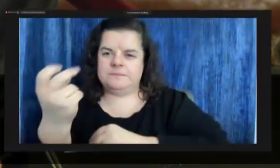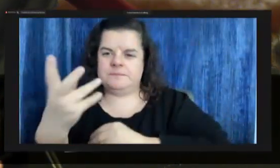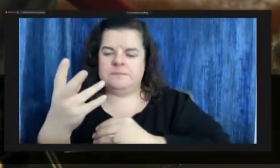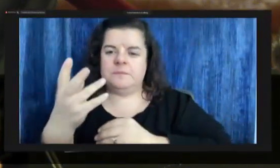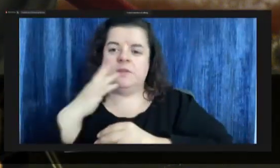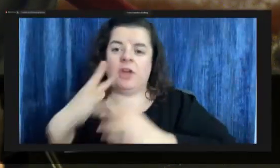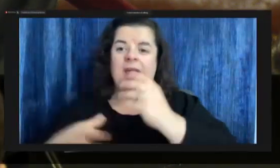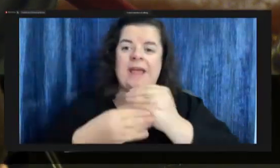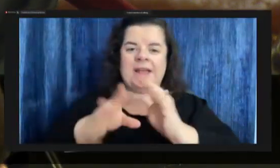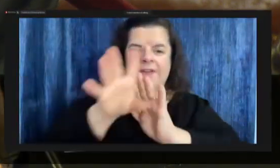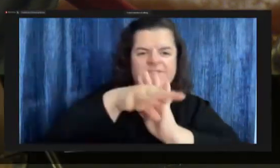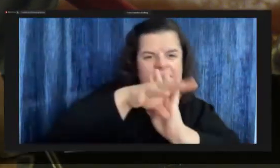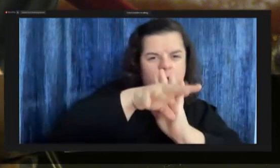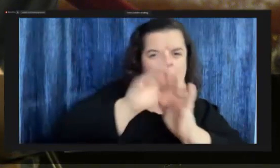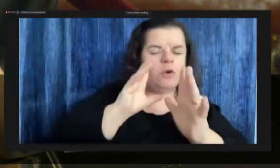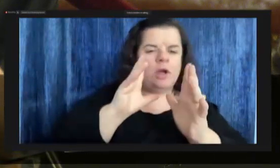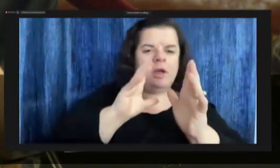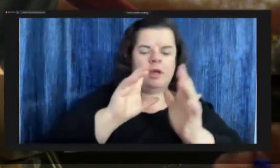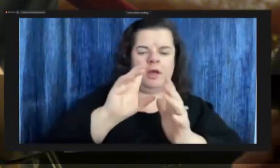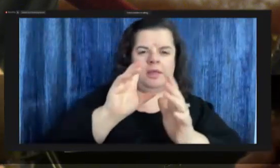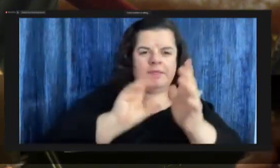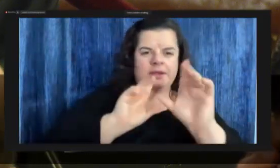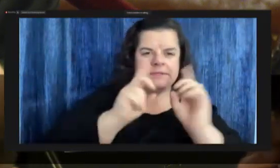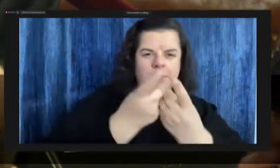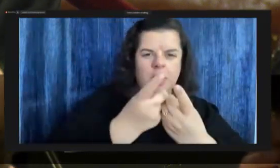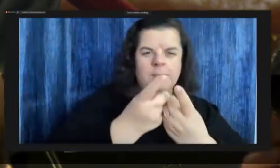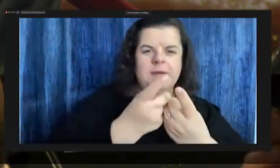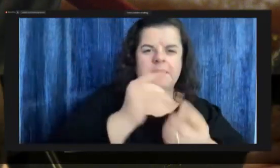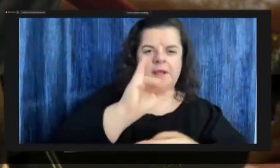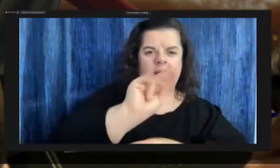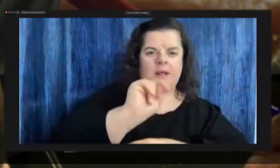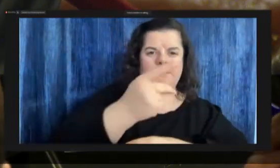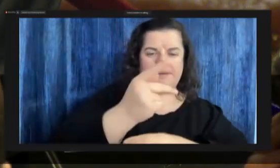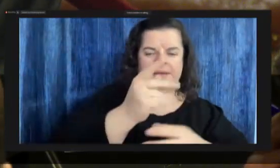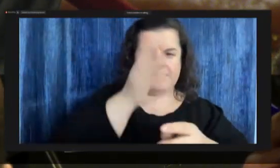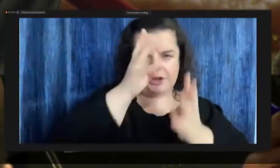Department of Innovation and Performance. It would be a